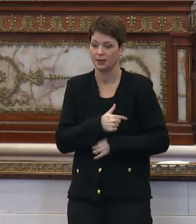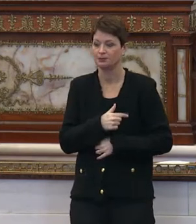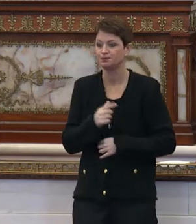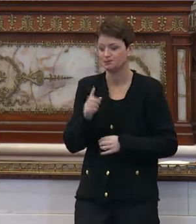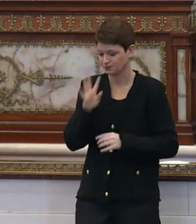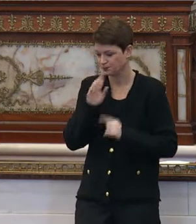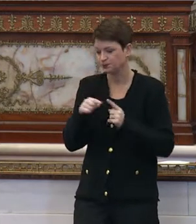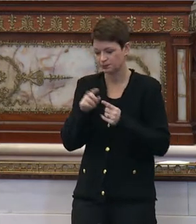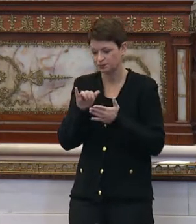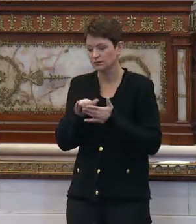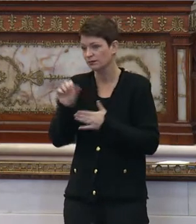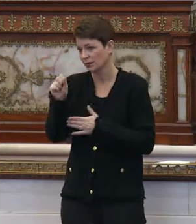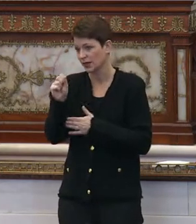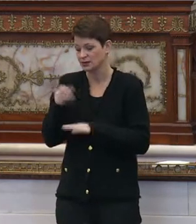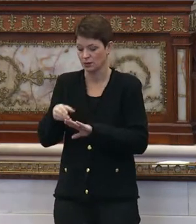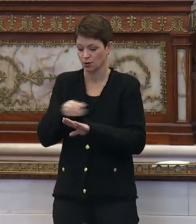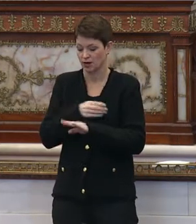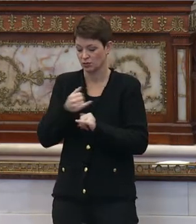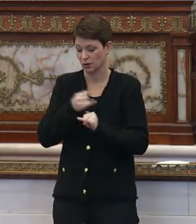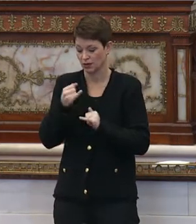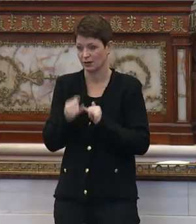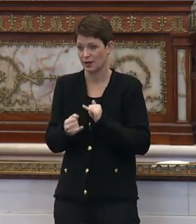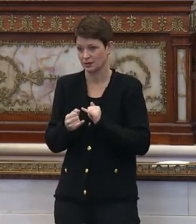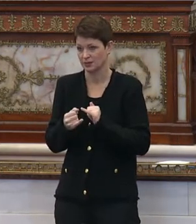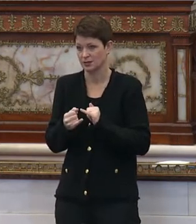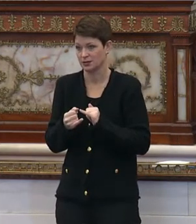We do talk about that. So prior to our last